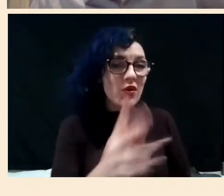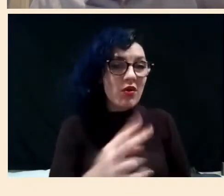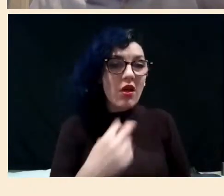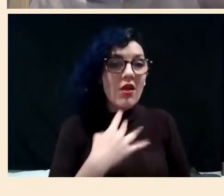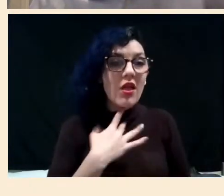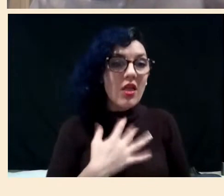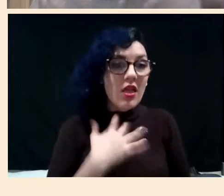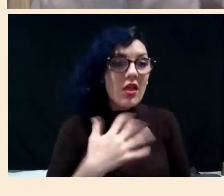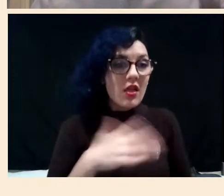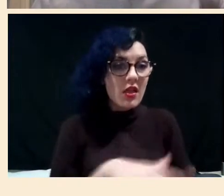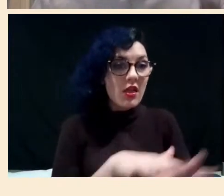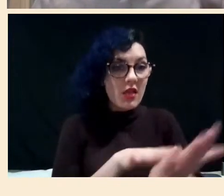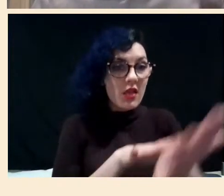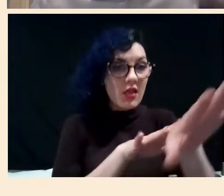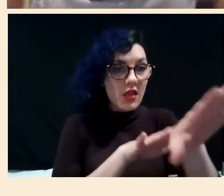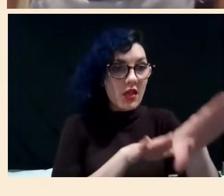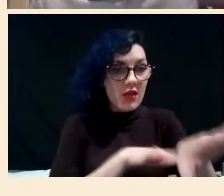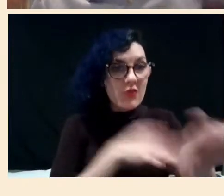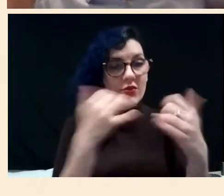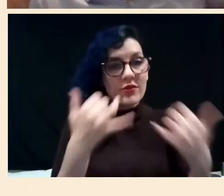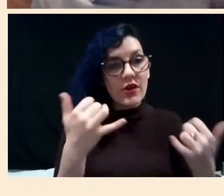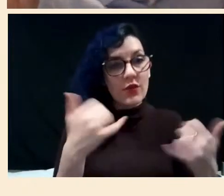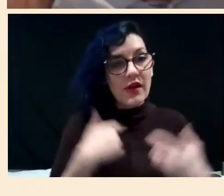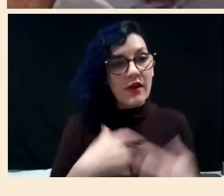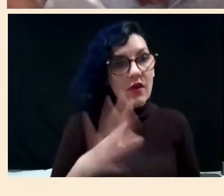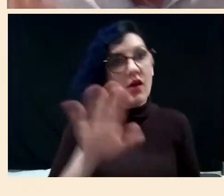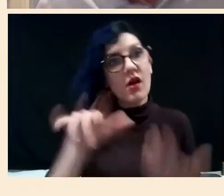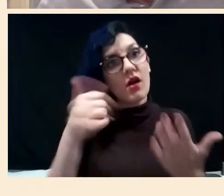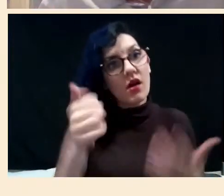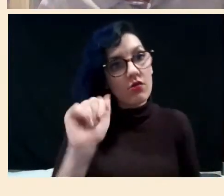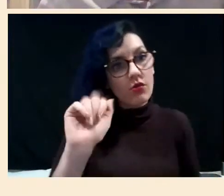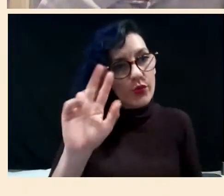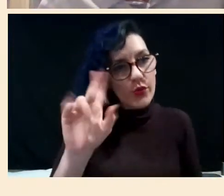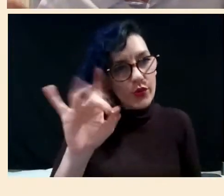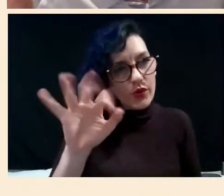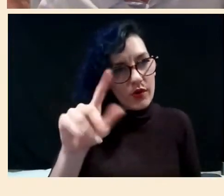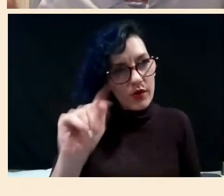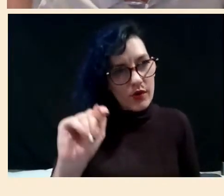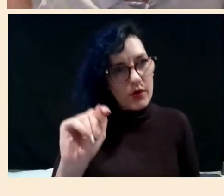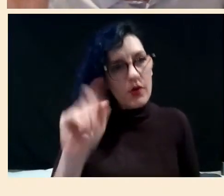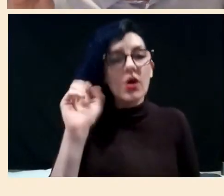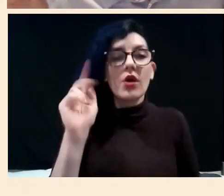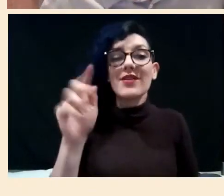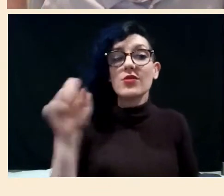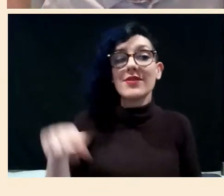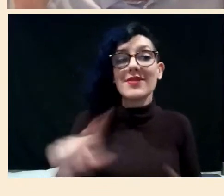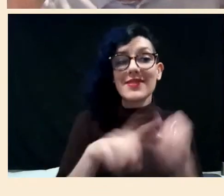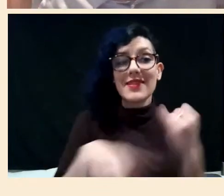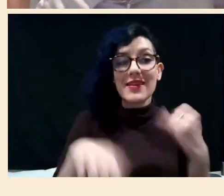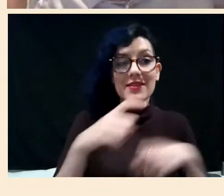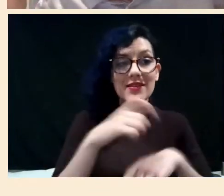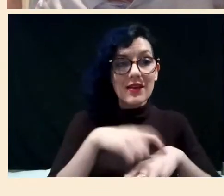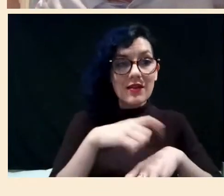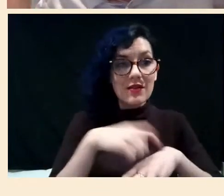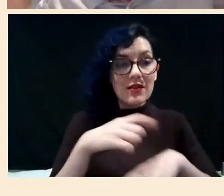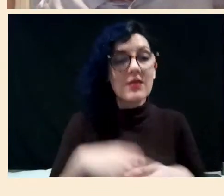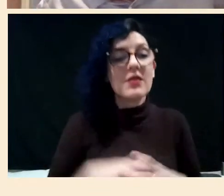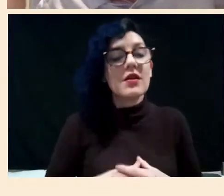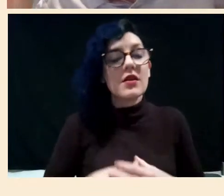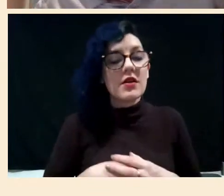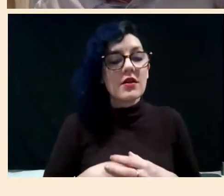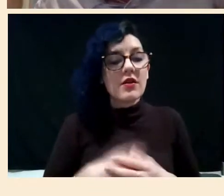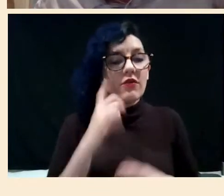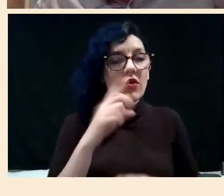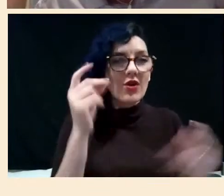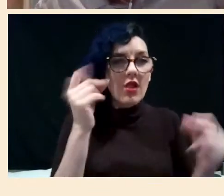there. All right, this is the last lightning round question, then we're going to take a break and move to audience questions. So the last lightning round question, and